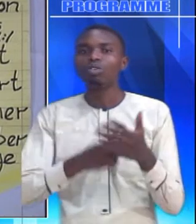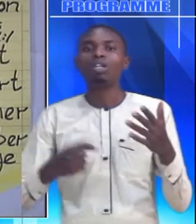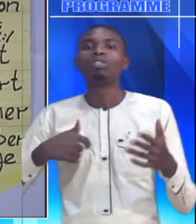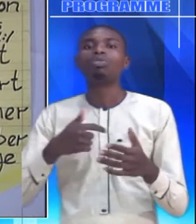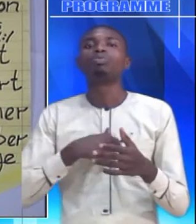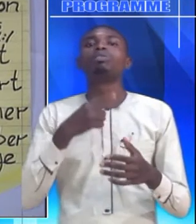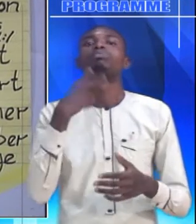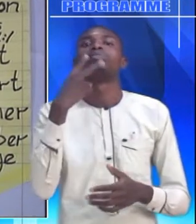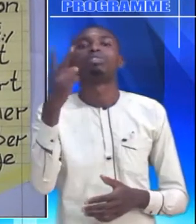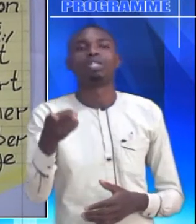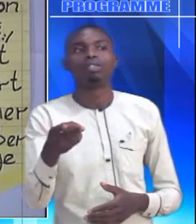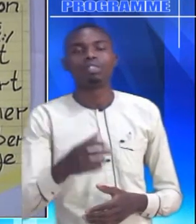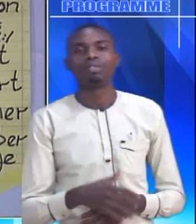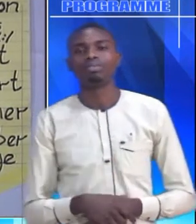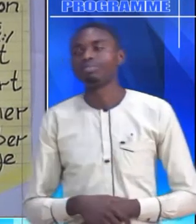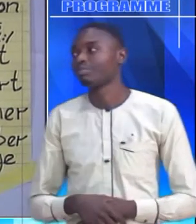Head.